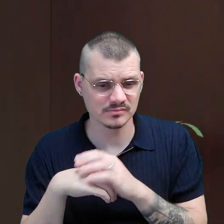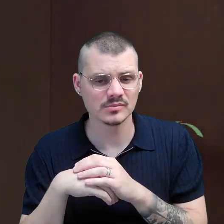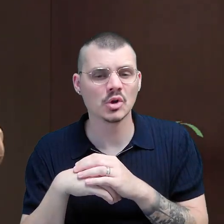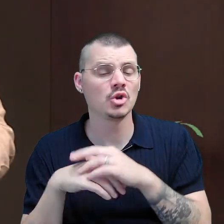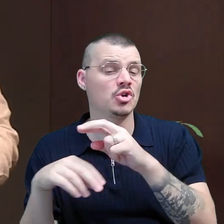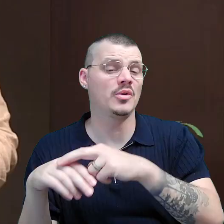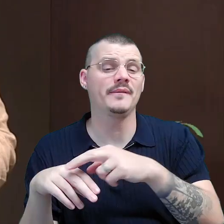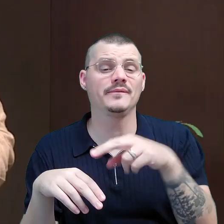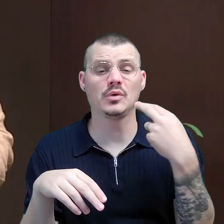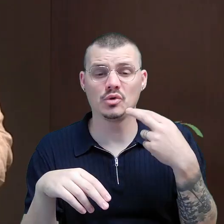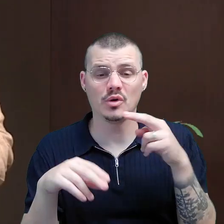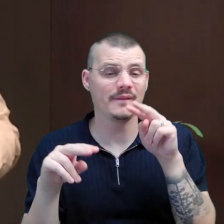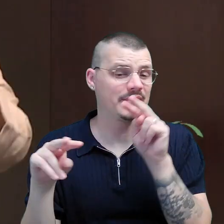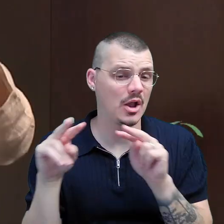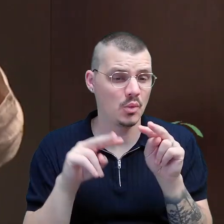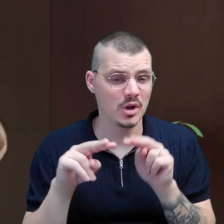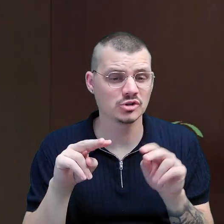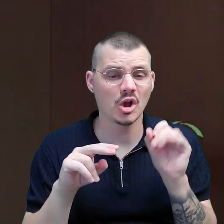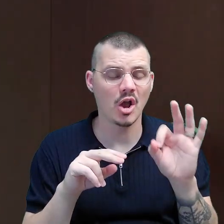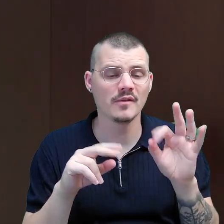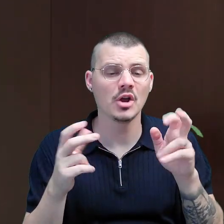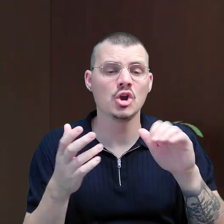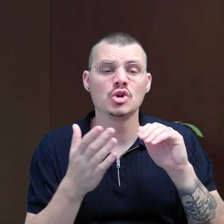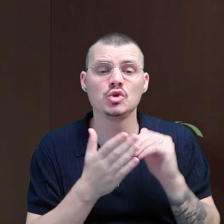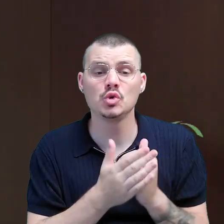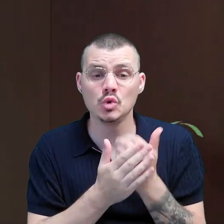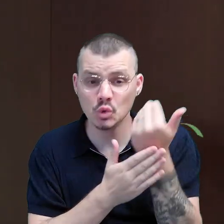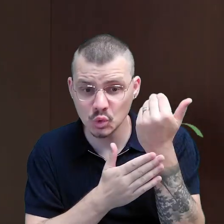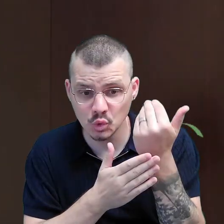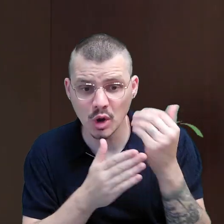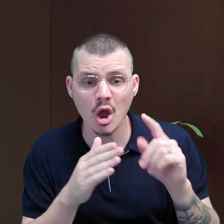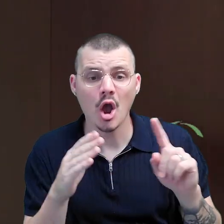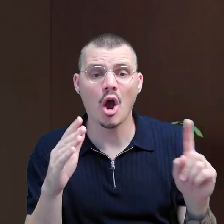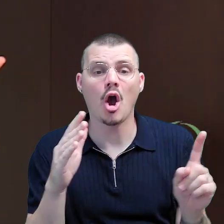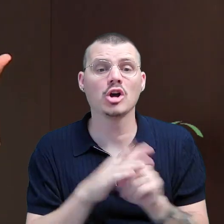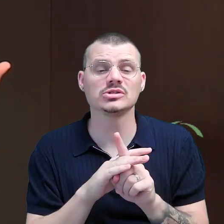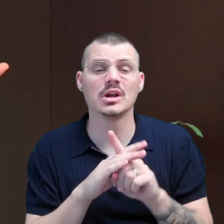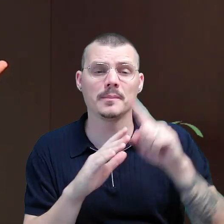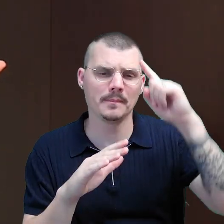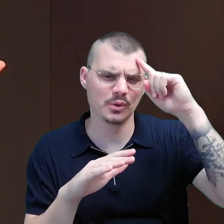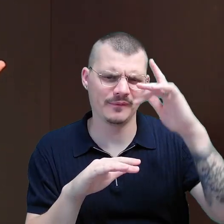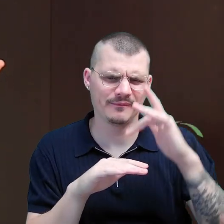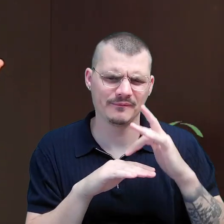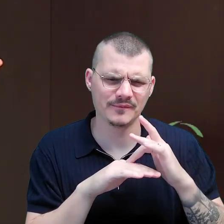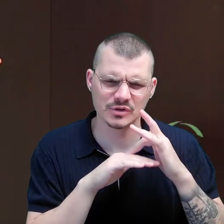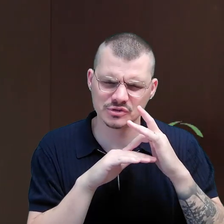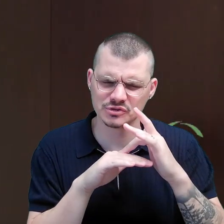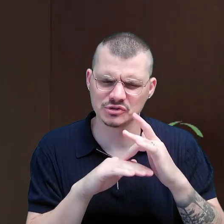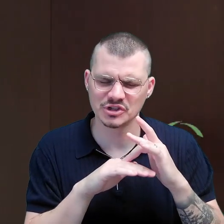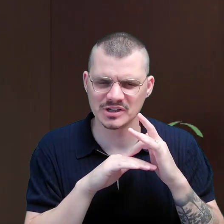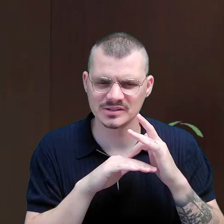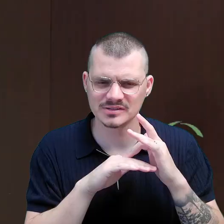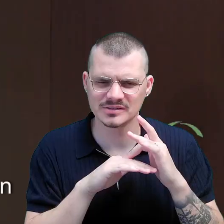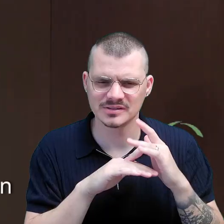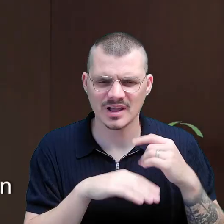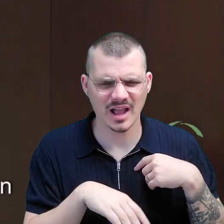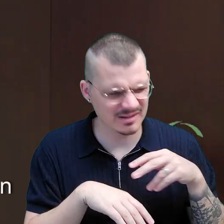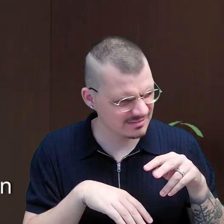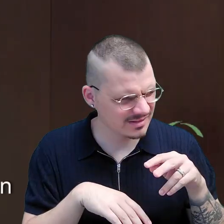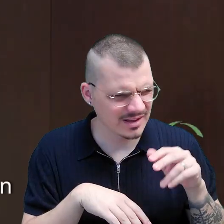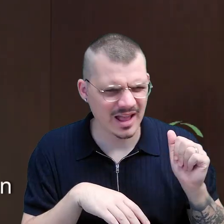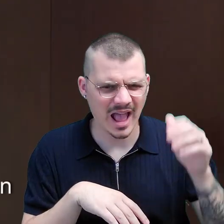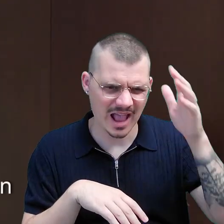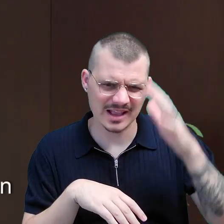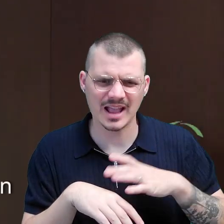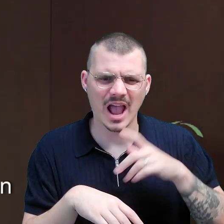was referred for evaluation of new onset perversion. I'm like, a guy